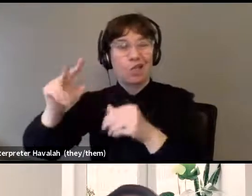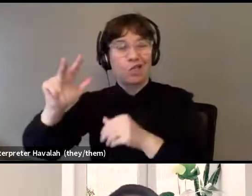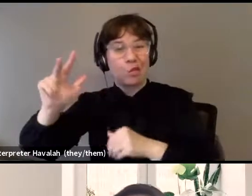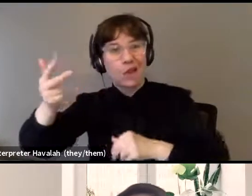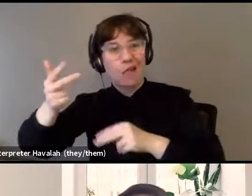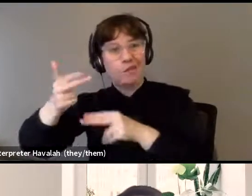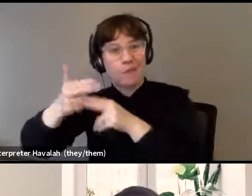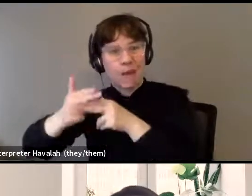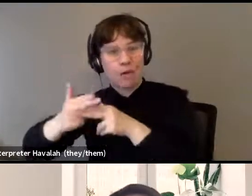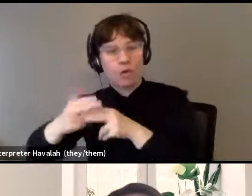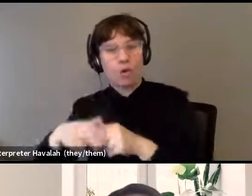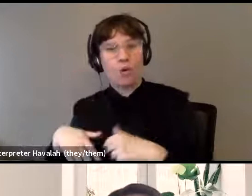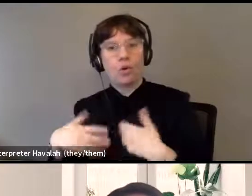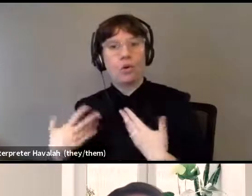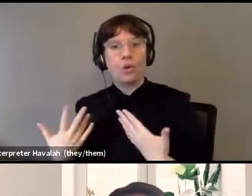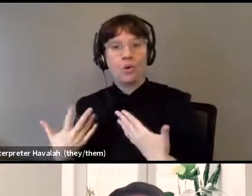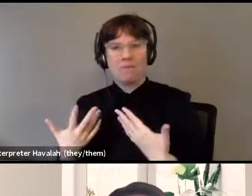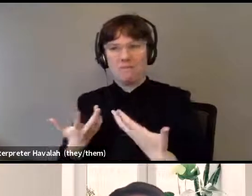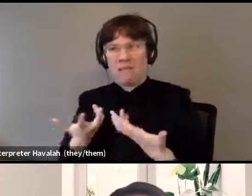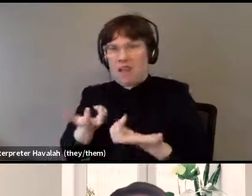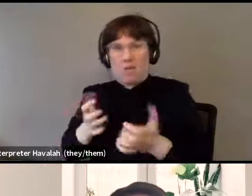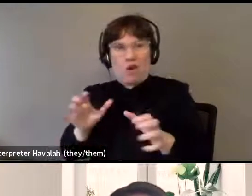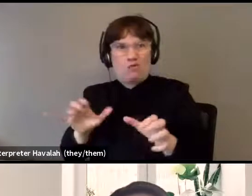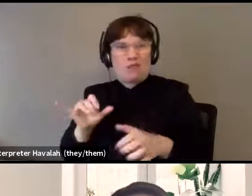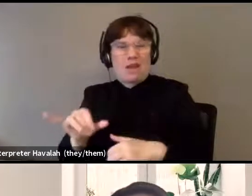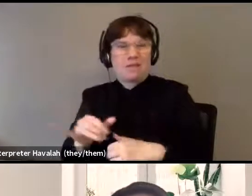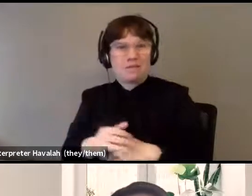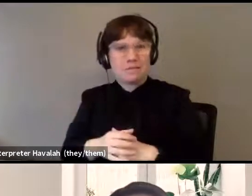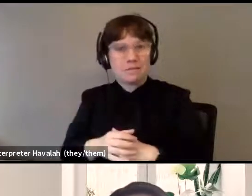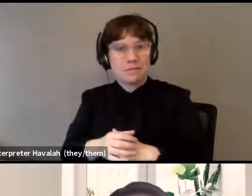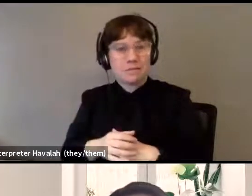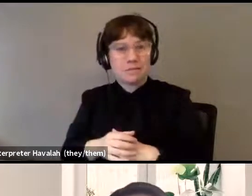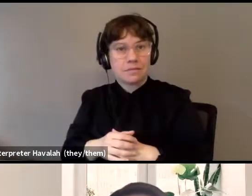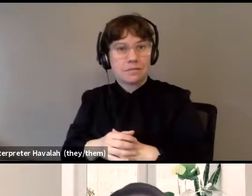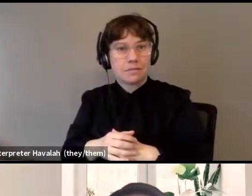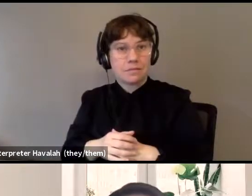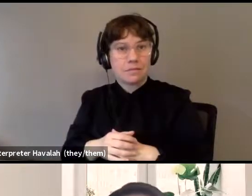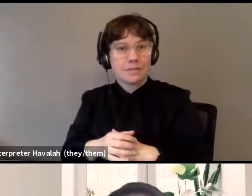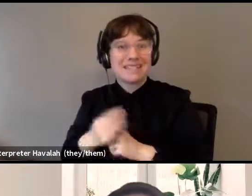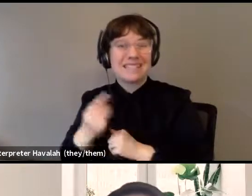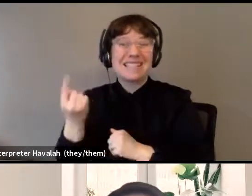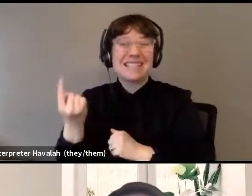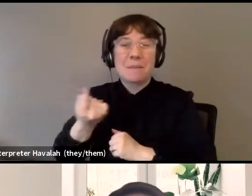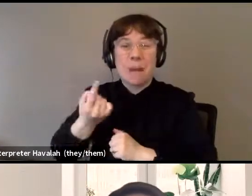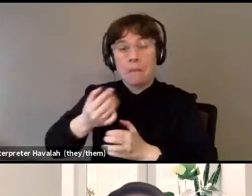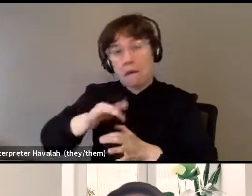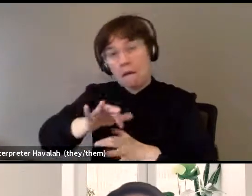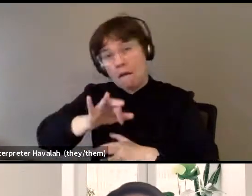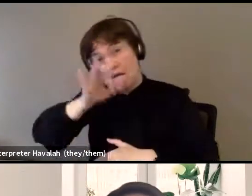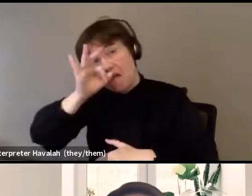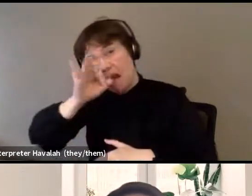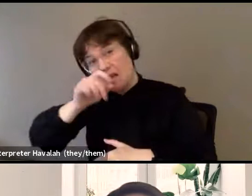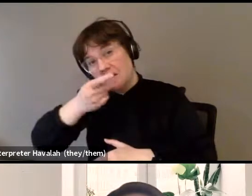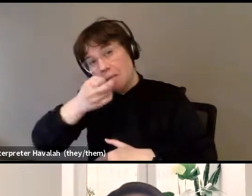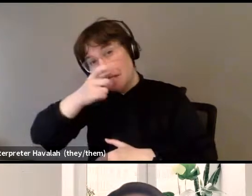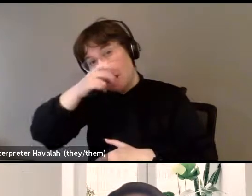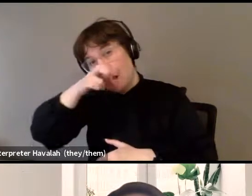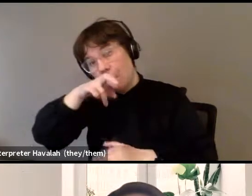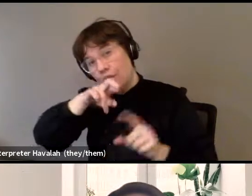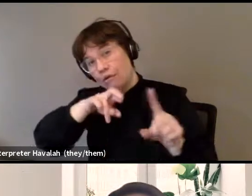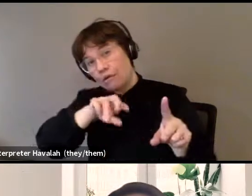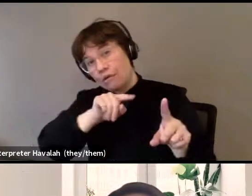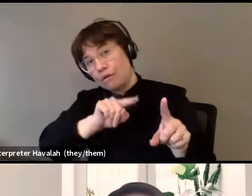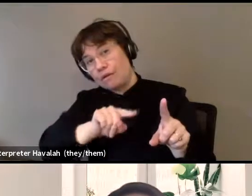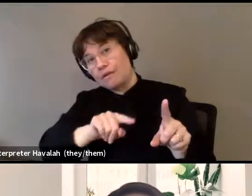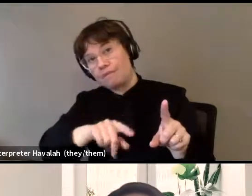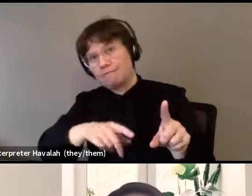pound. I don't wanna do that. Sometimes I can find a supplier who